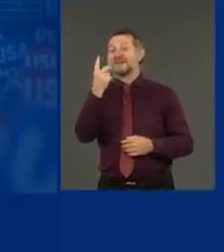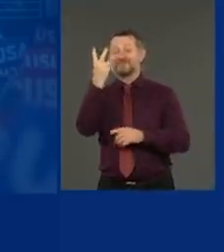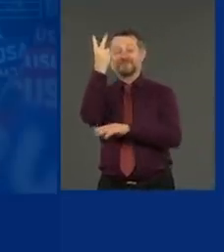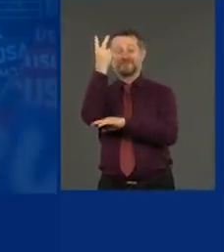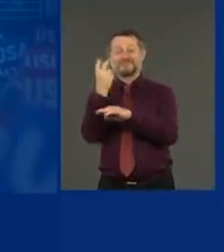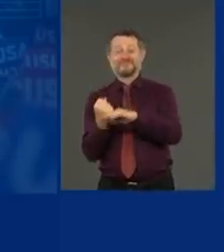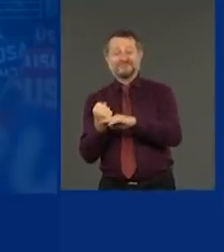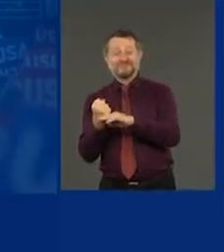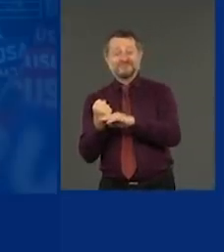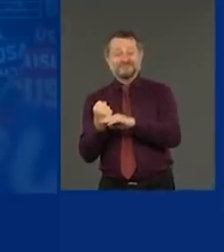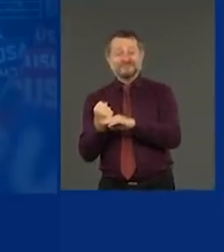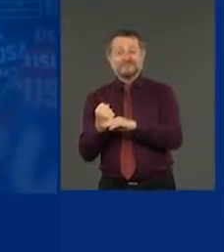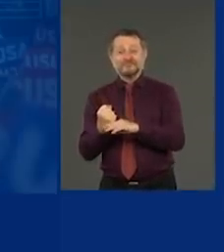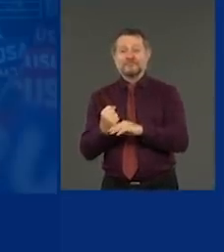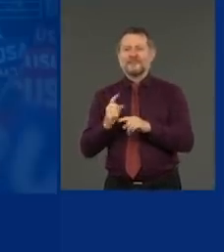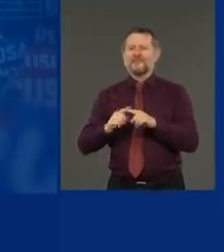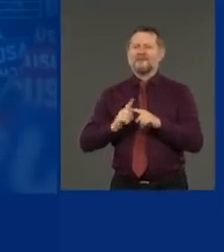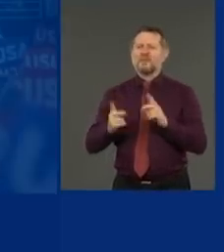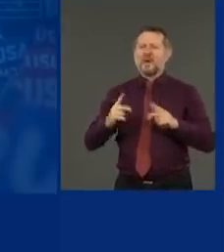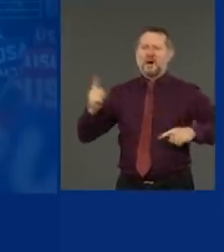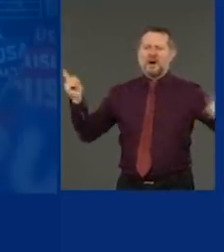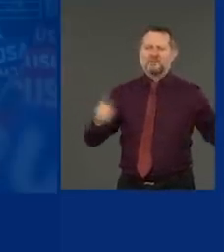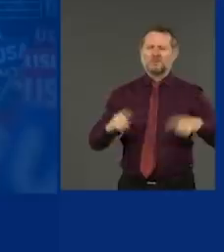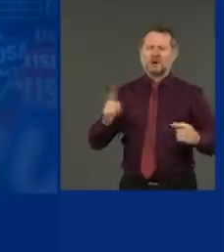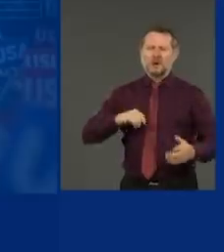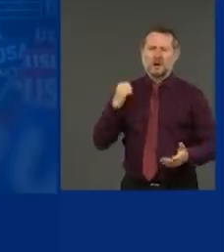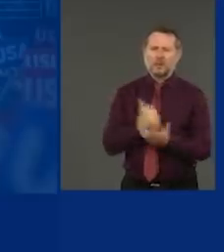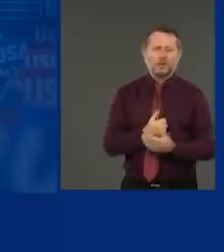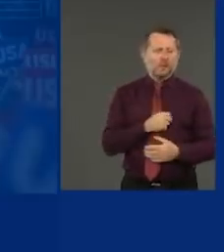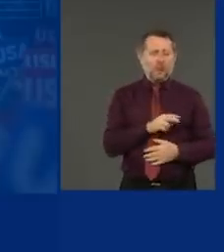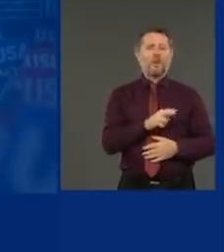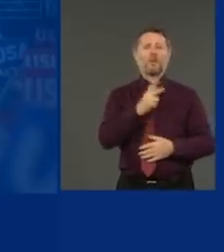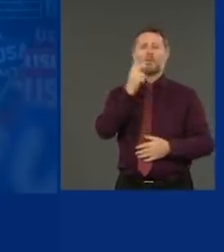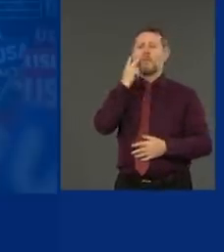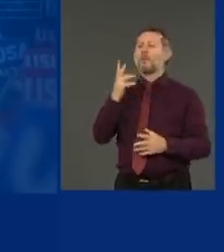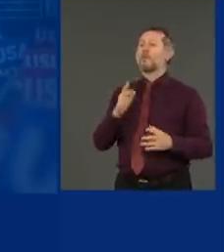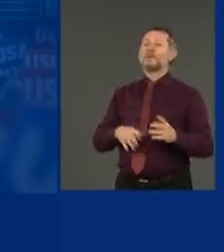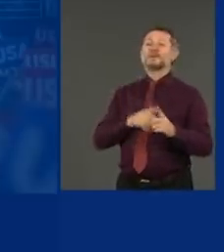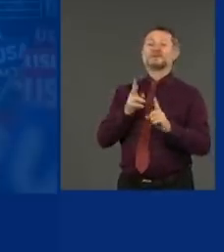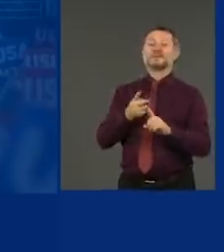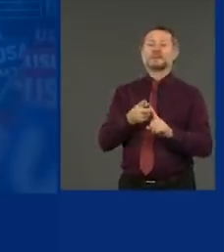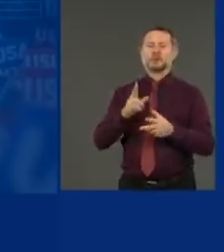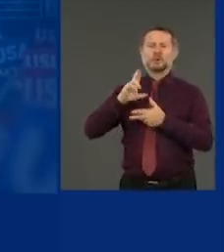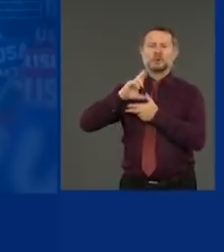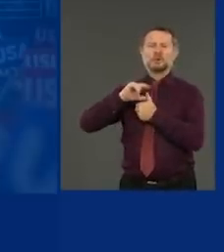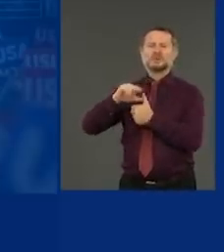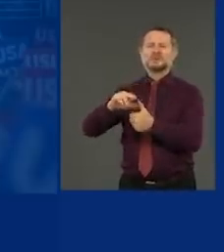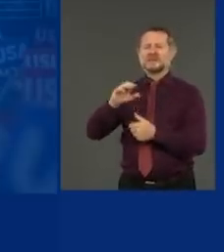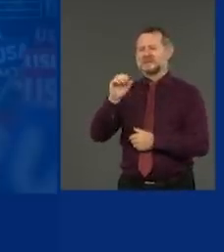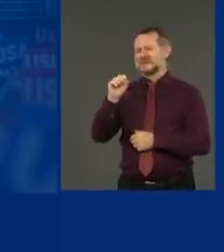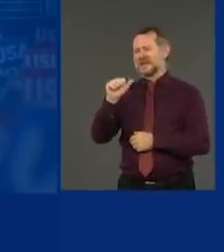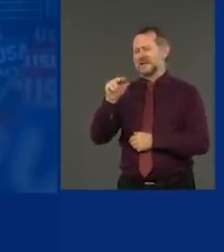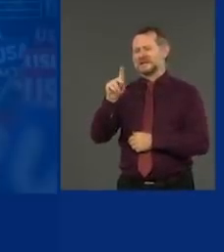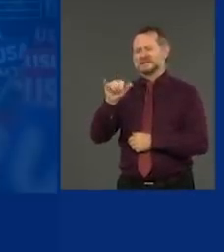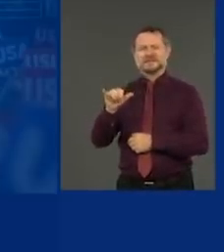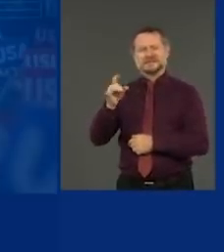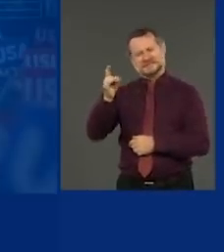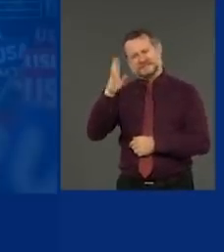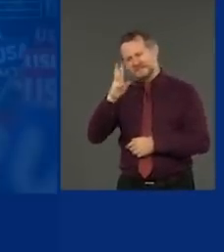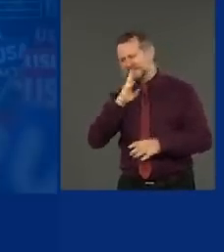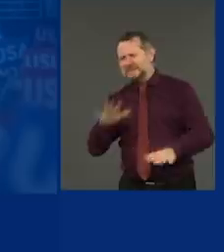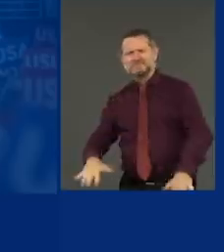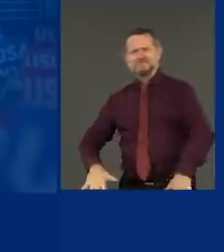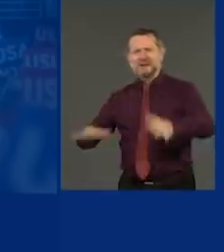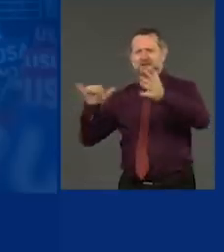here. After like Superstorm Sandy, there were all sorts of people from other parts of the state who